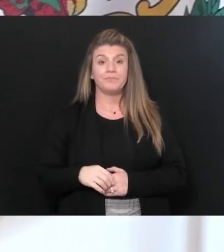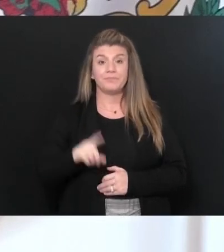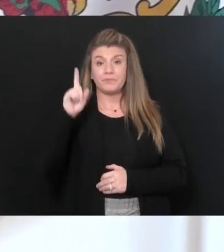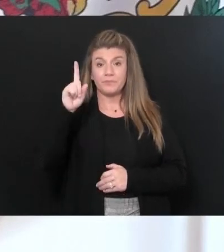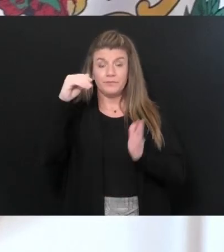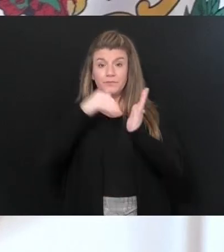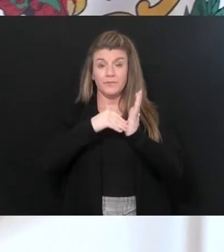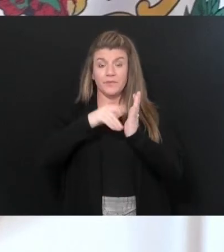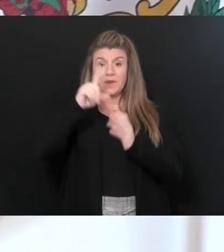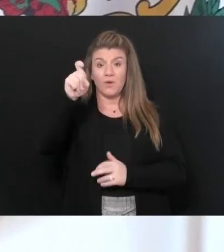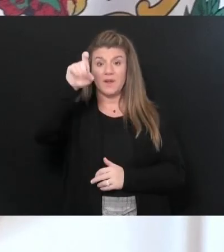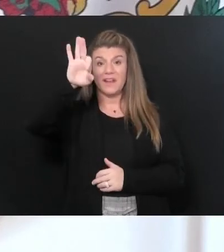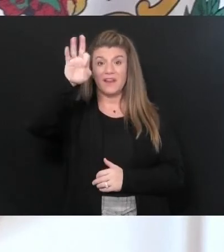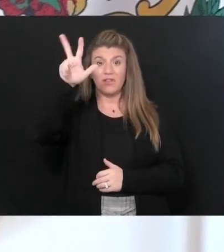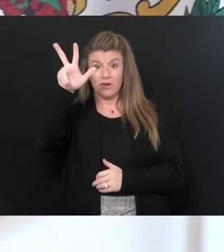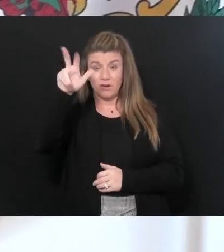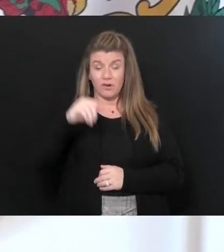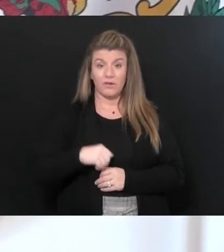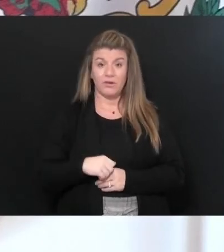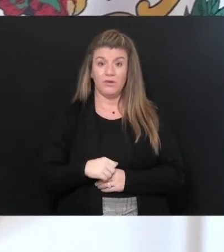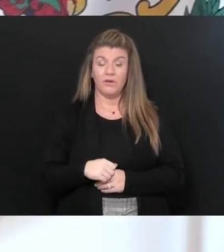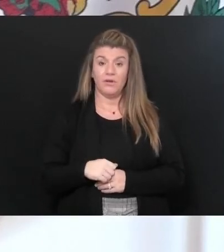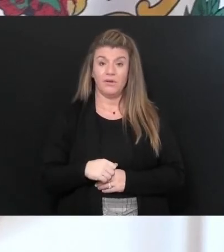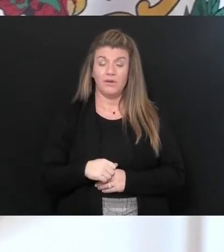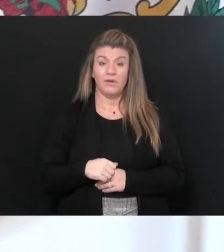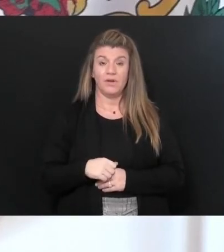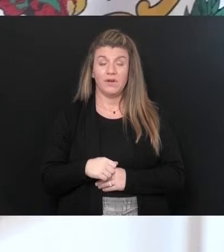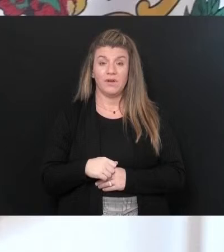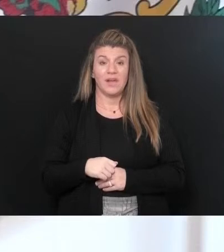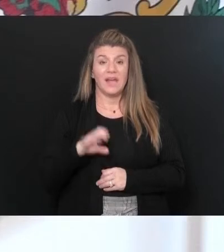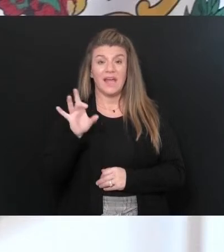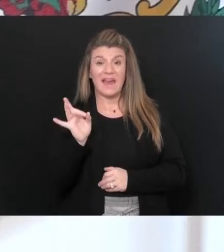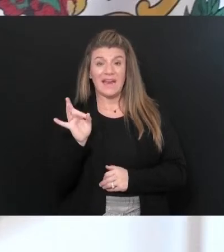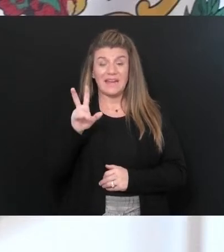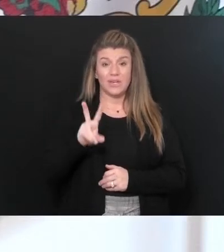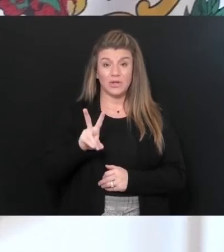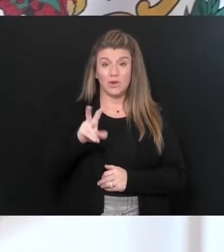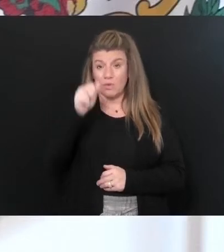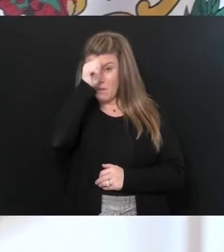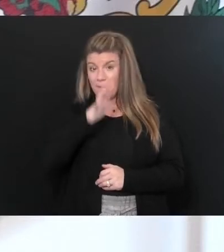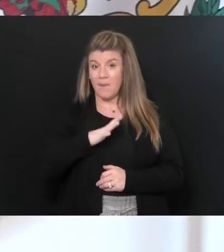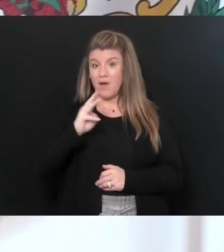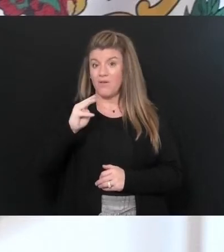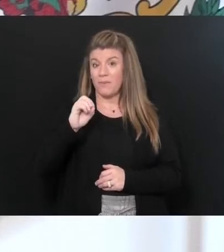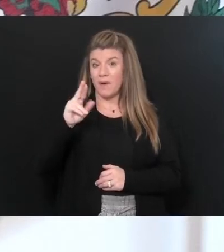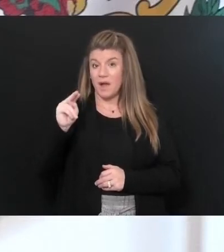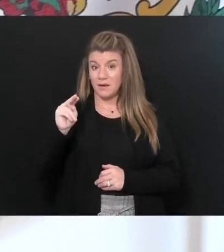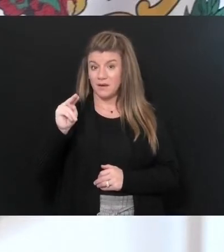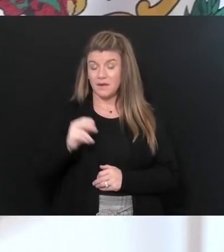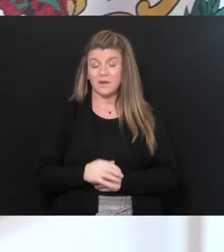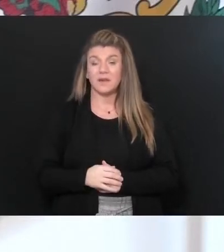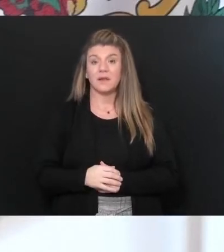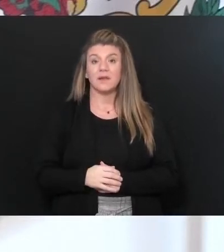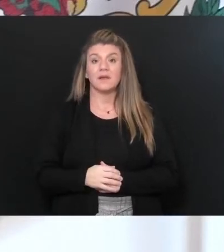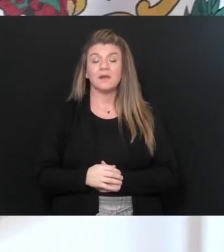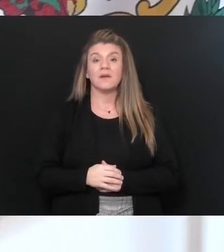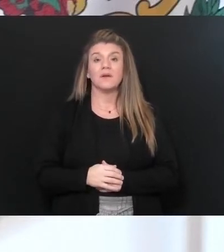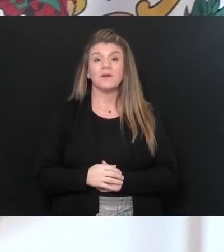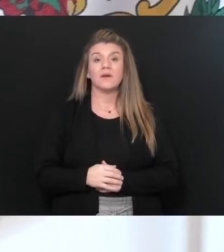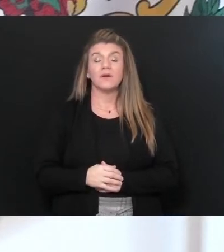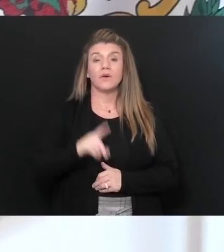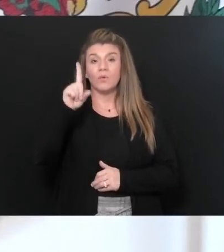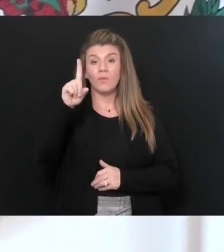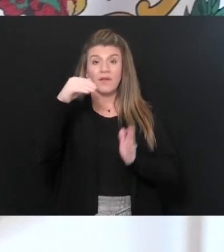Our 1,193rd death, an 82-year-old male from Monongalia County. And